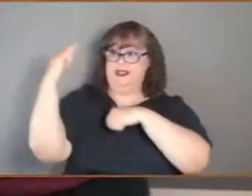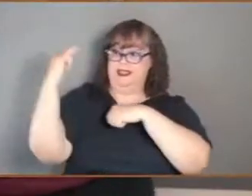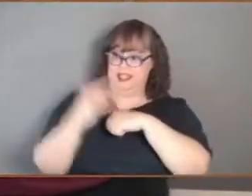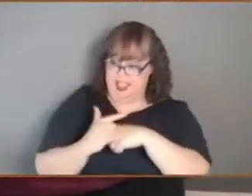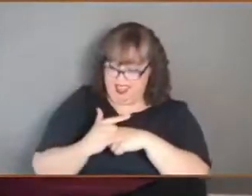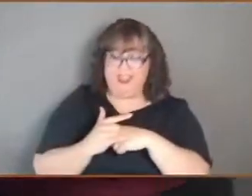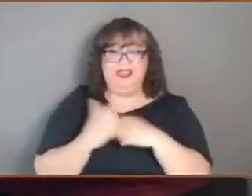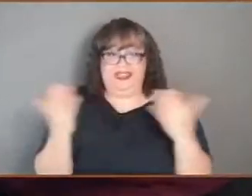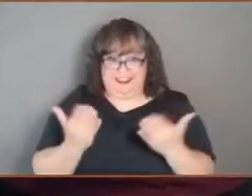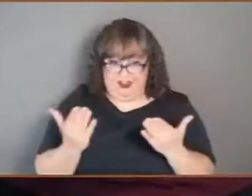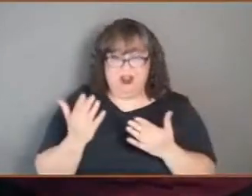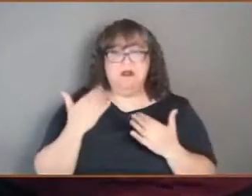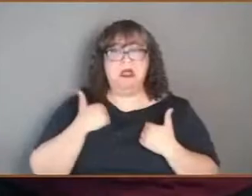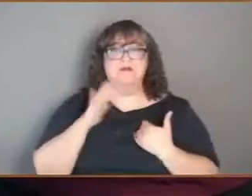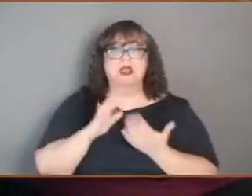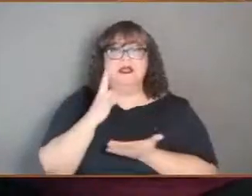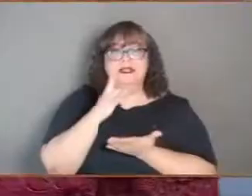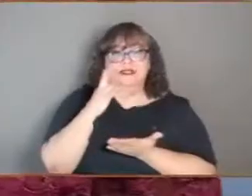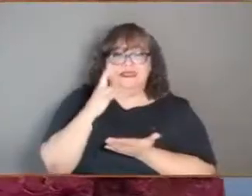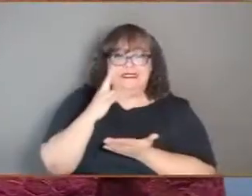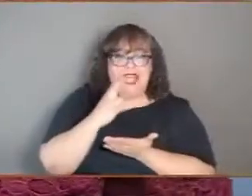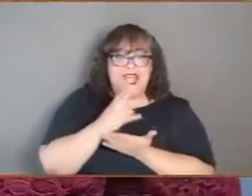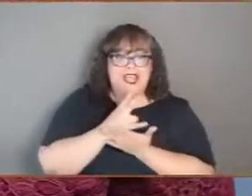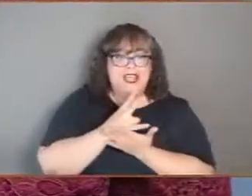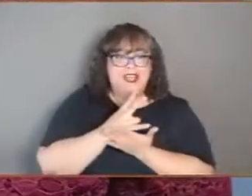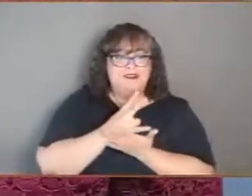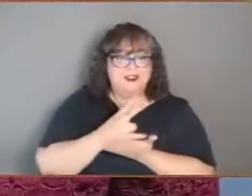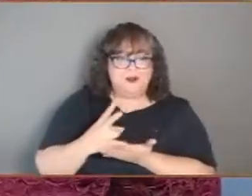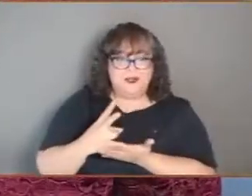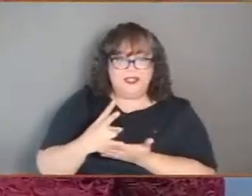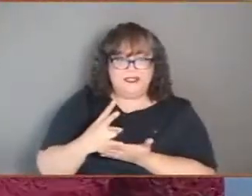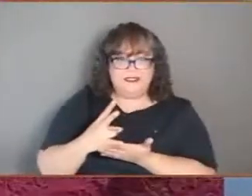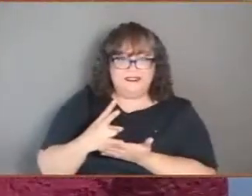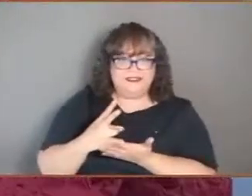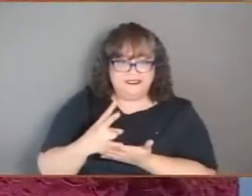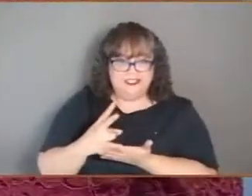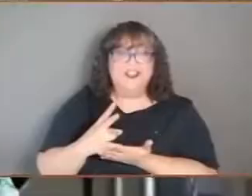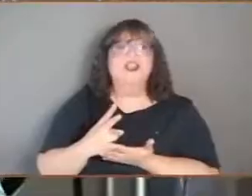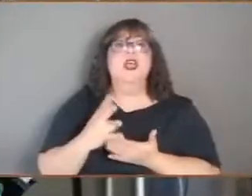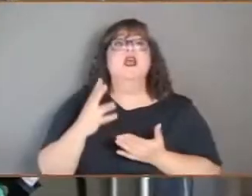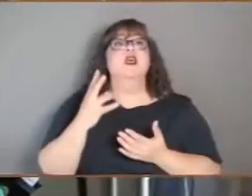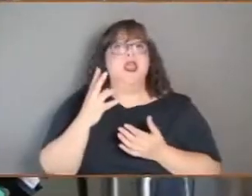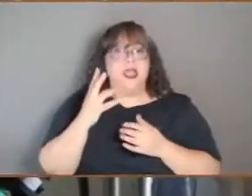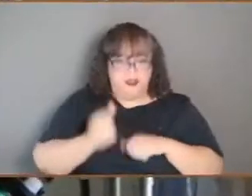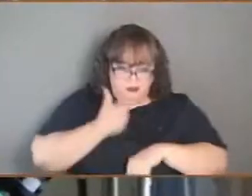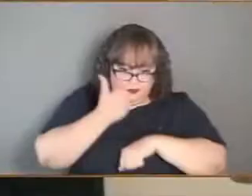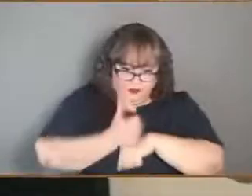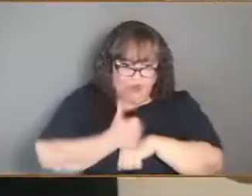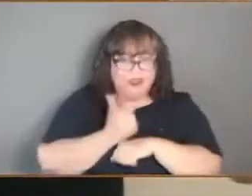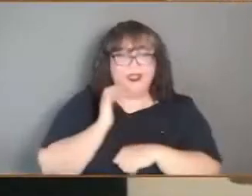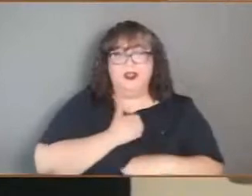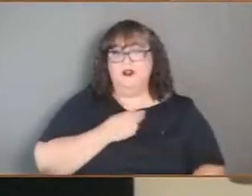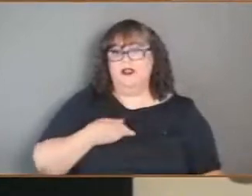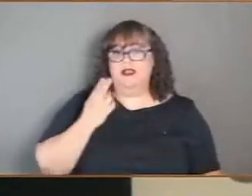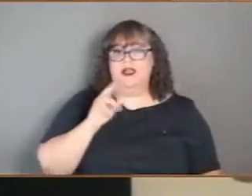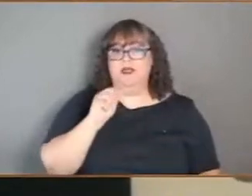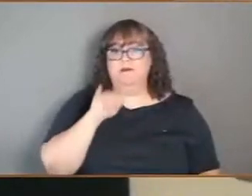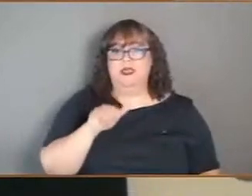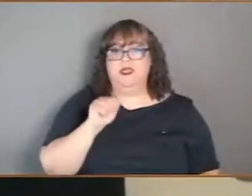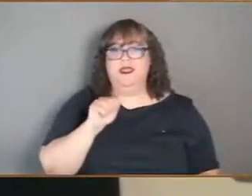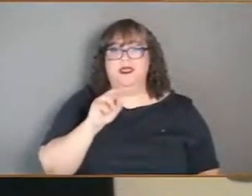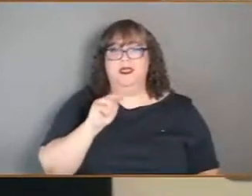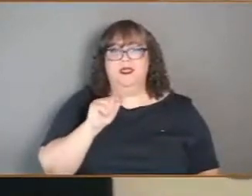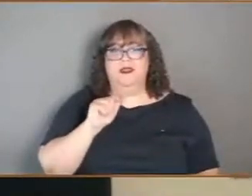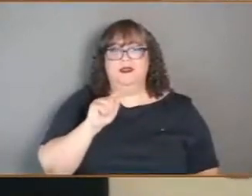which we reintegrated hardware like the high gain antenna and updated flight software. and did